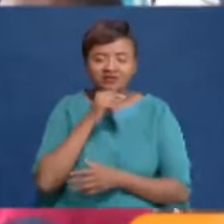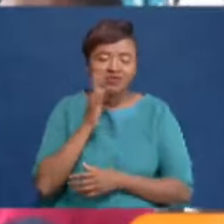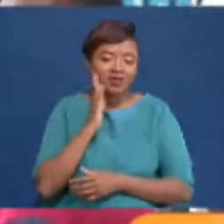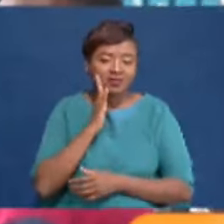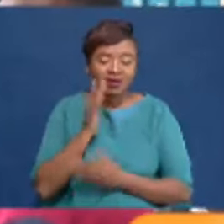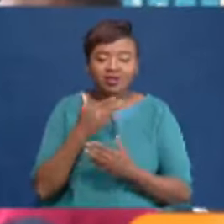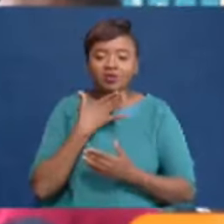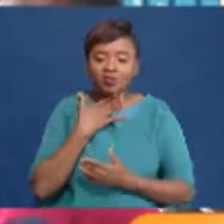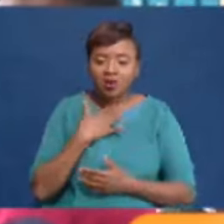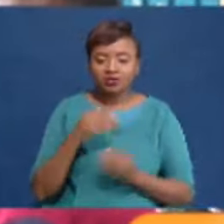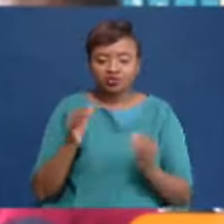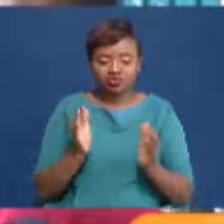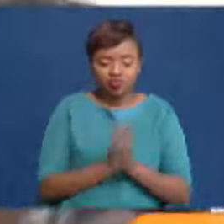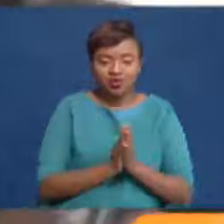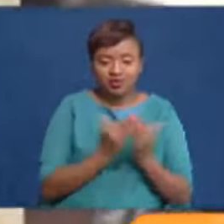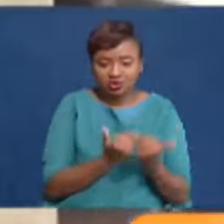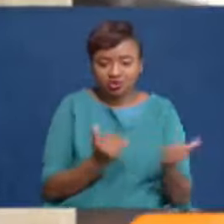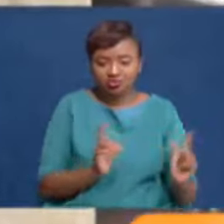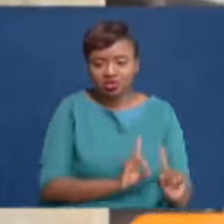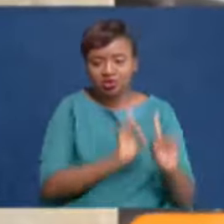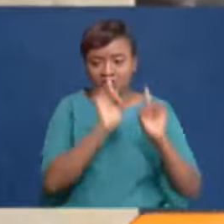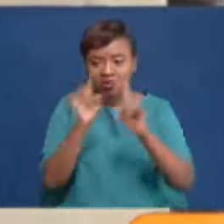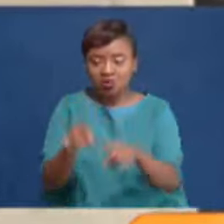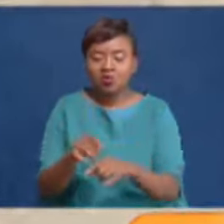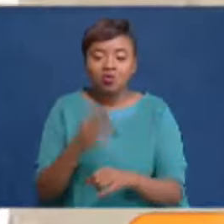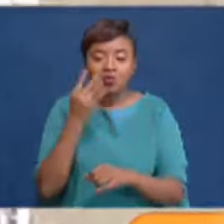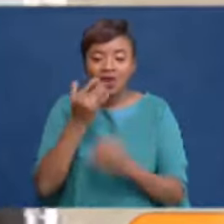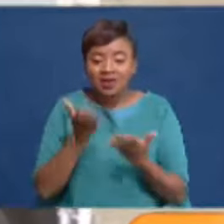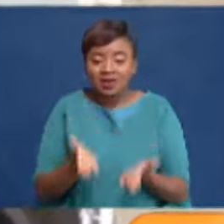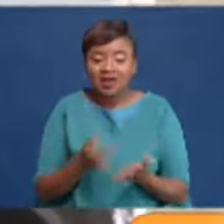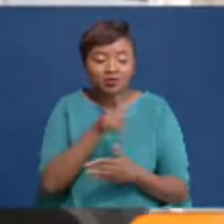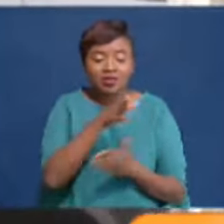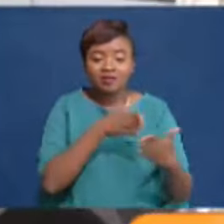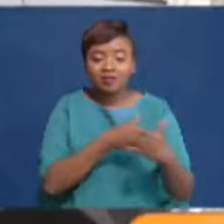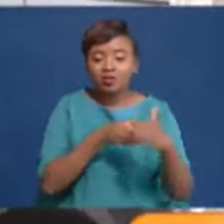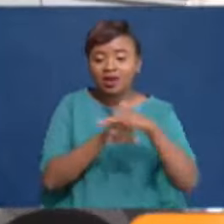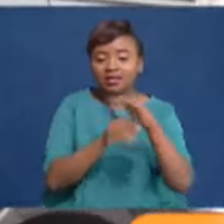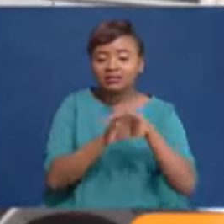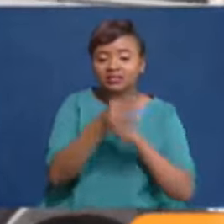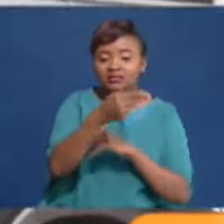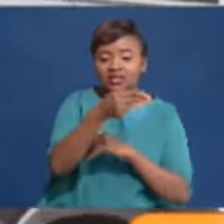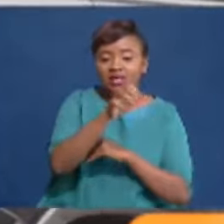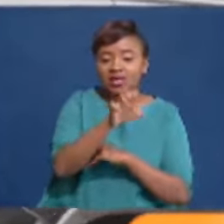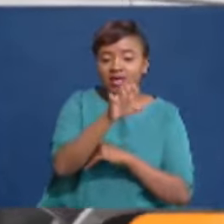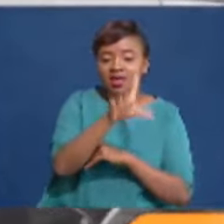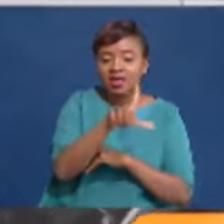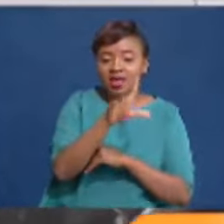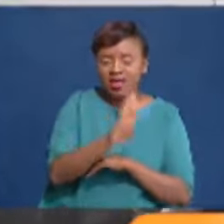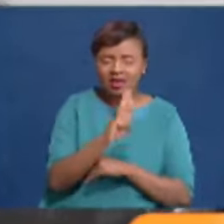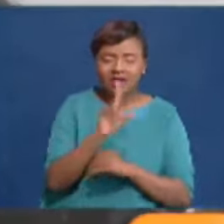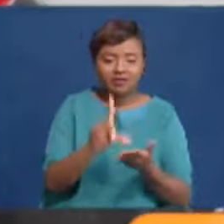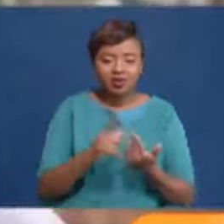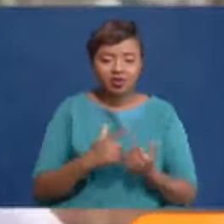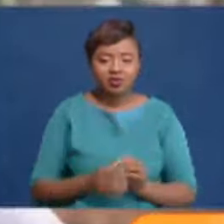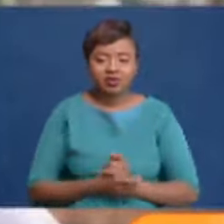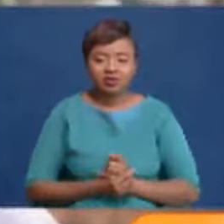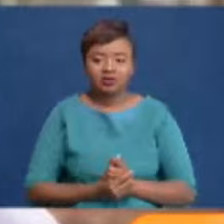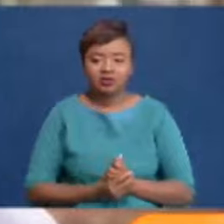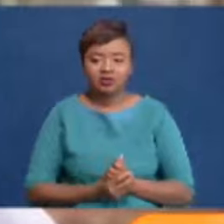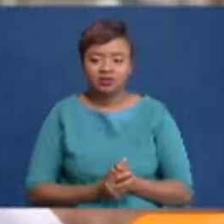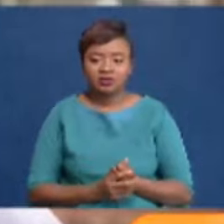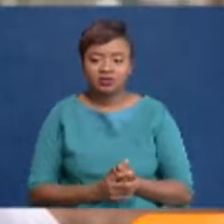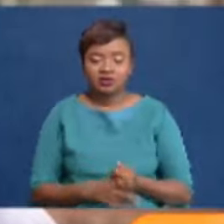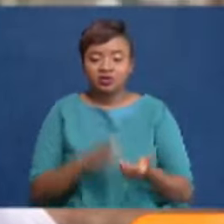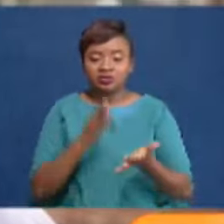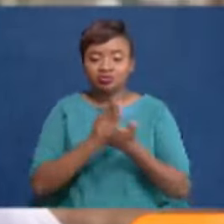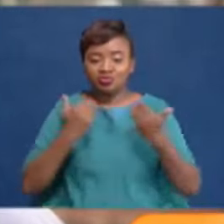their children who have now been locked out of accessing loans for higher learning, putting their academic future in limbo. Niko